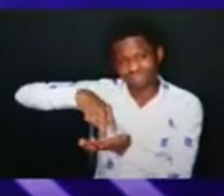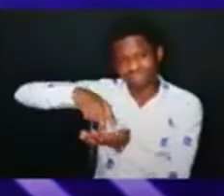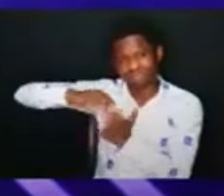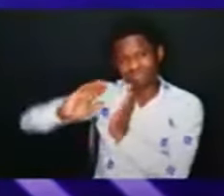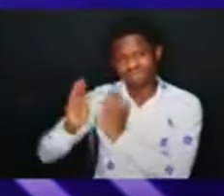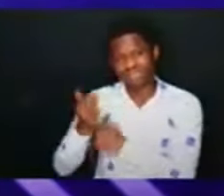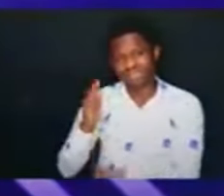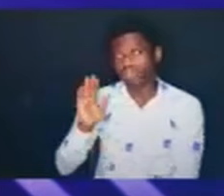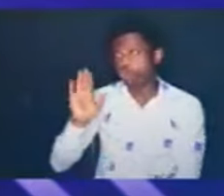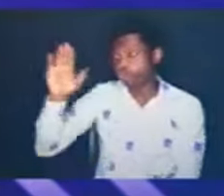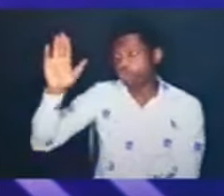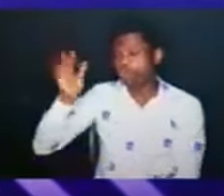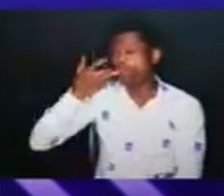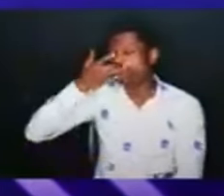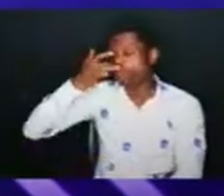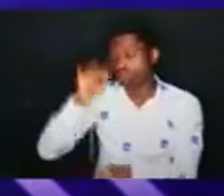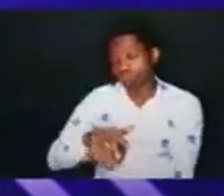stands by his